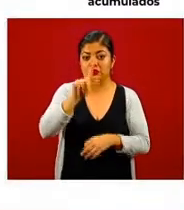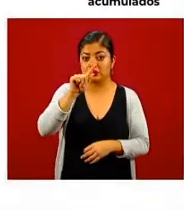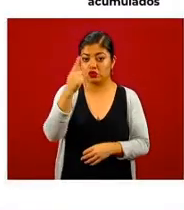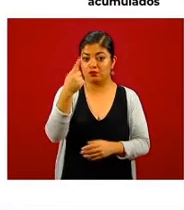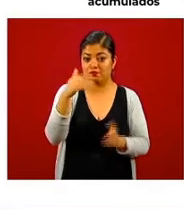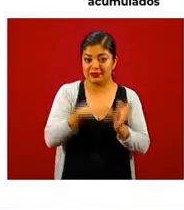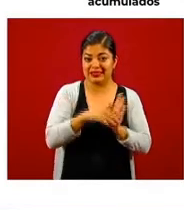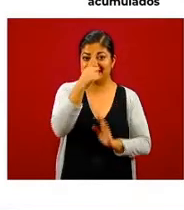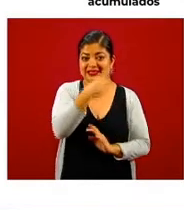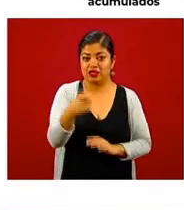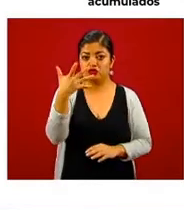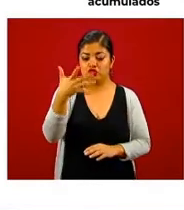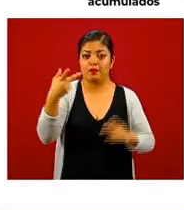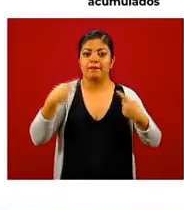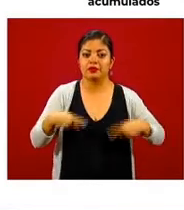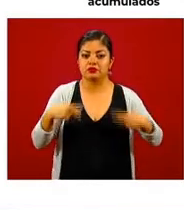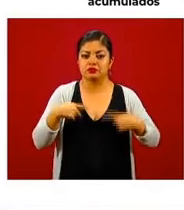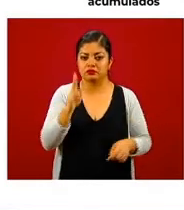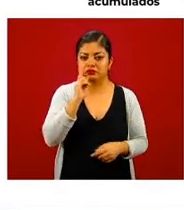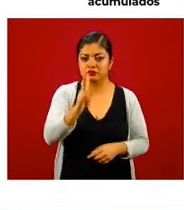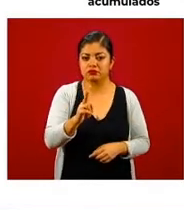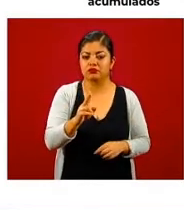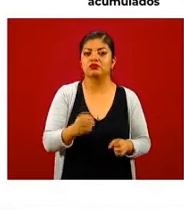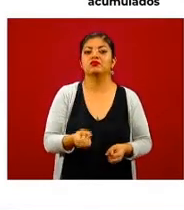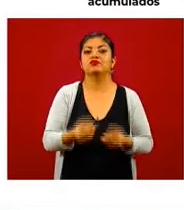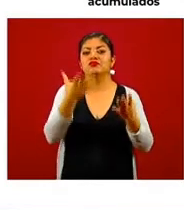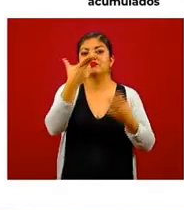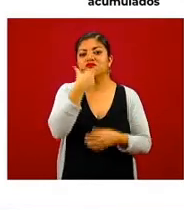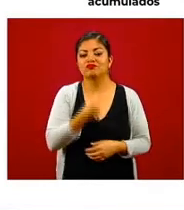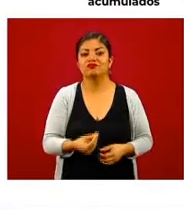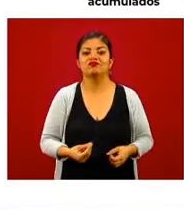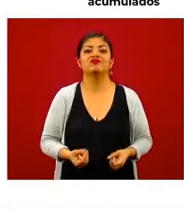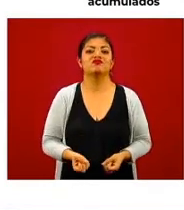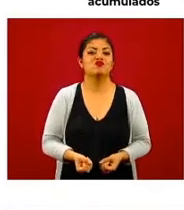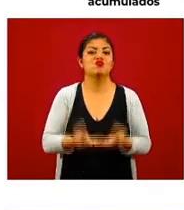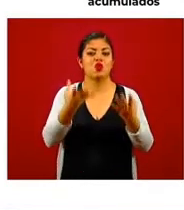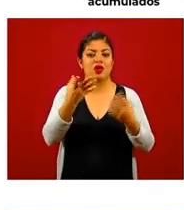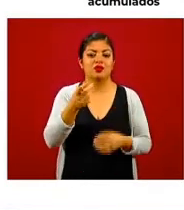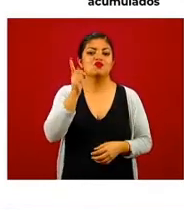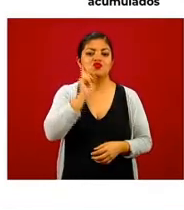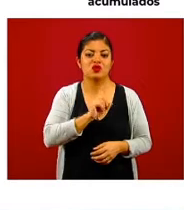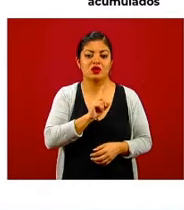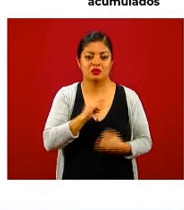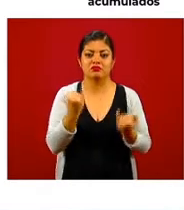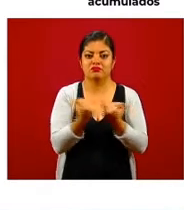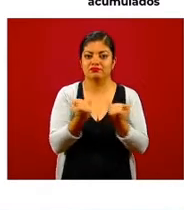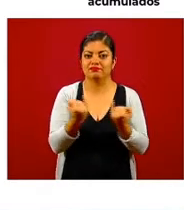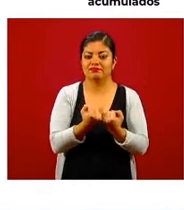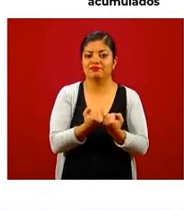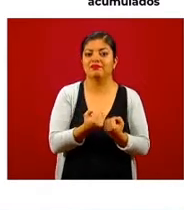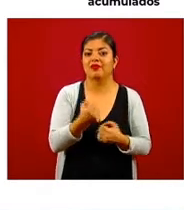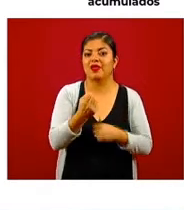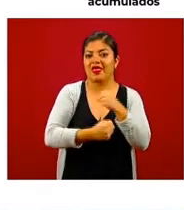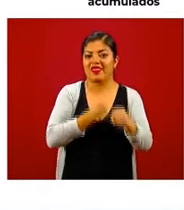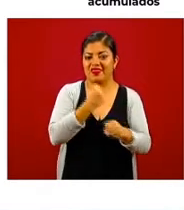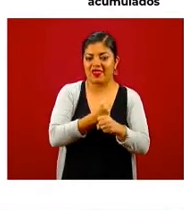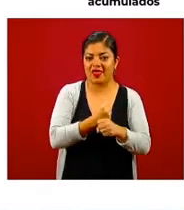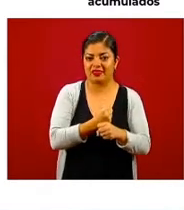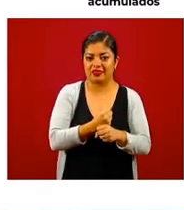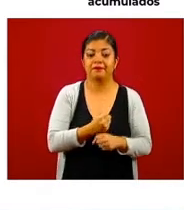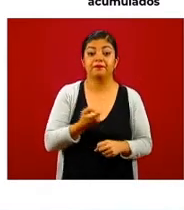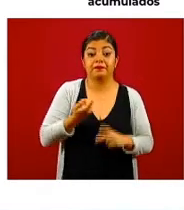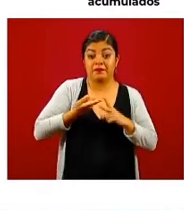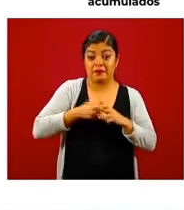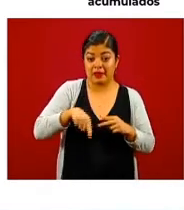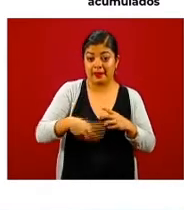difference between men and women. We can see that by age